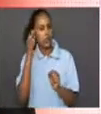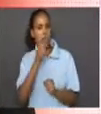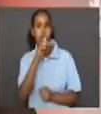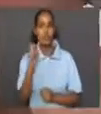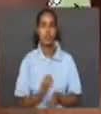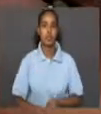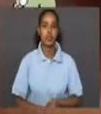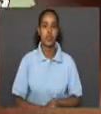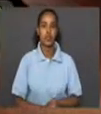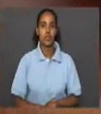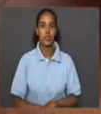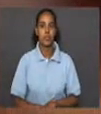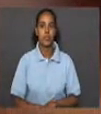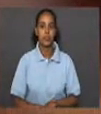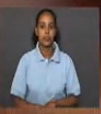of.